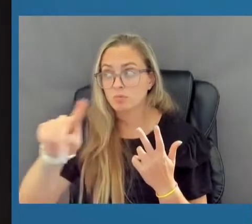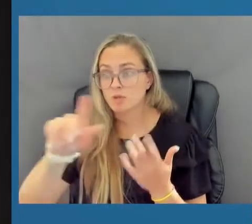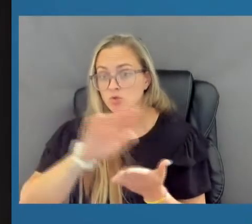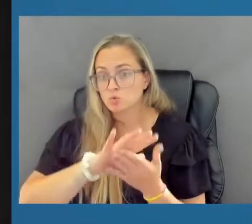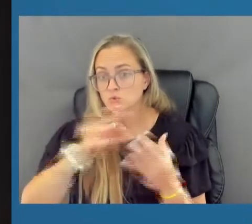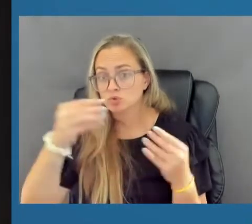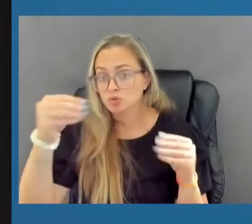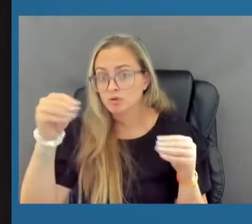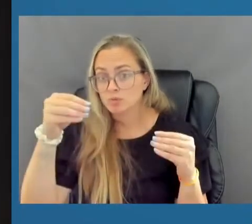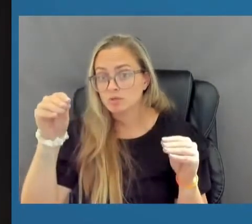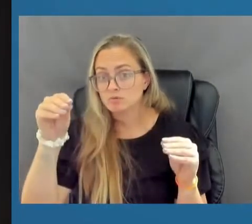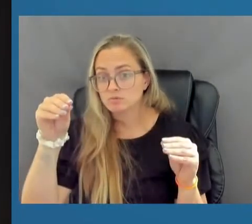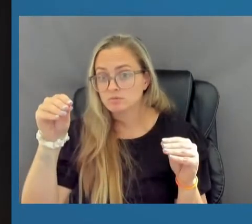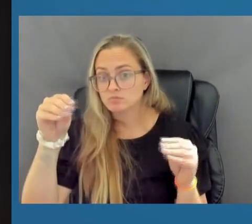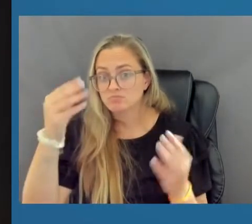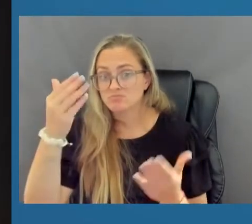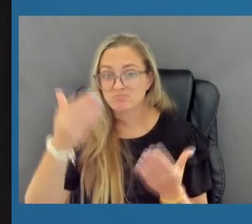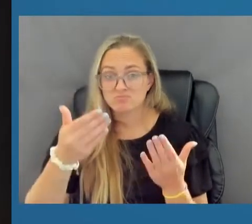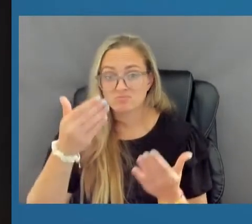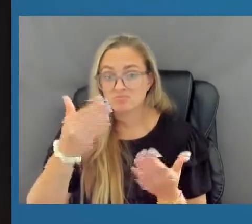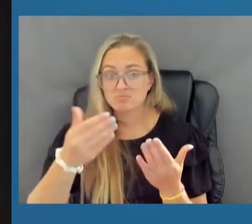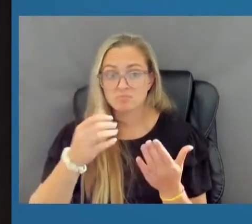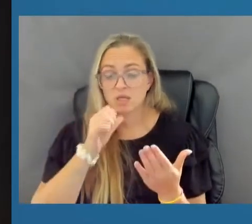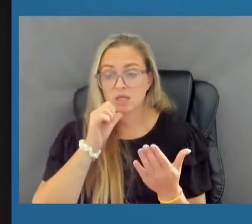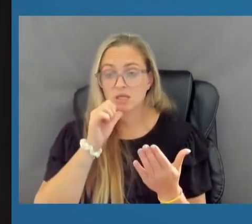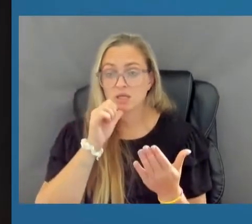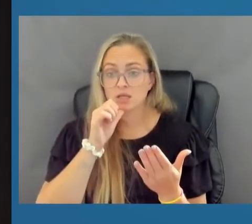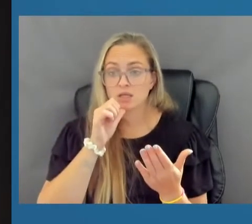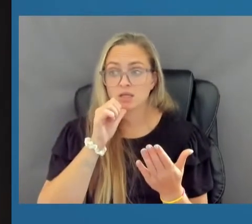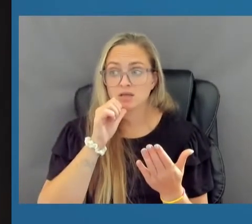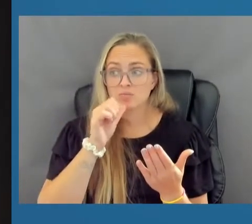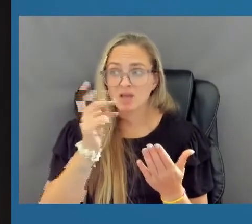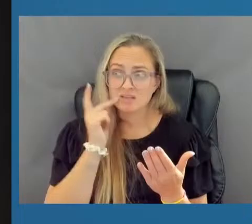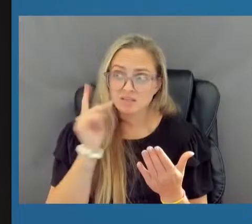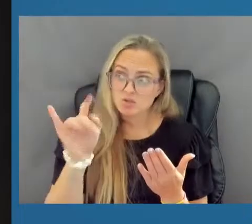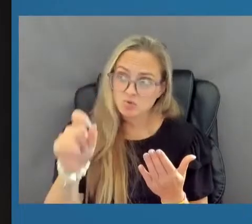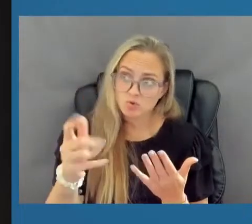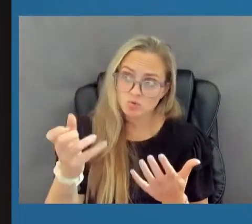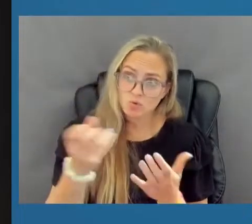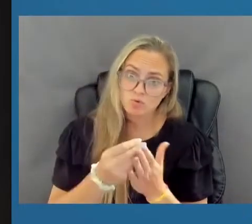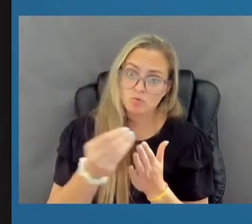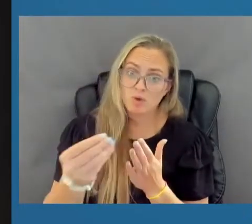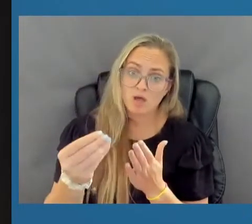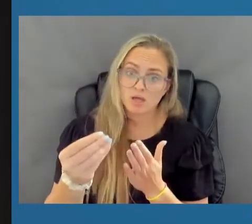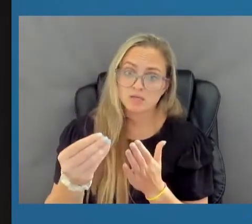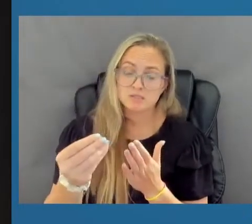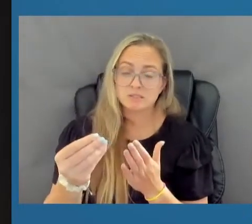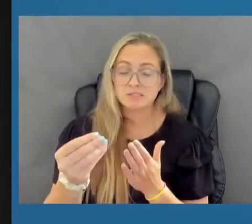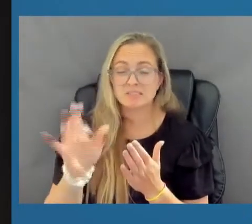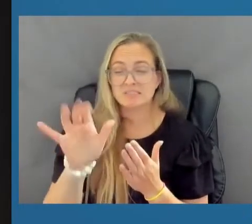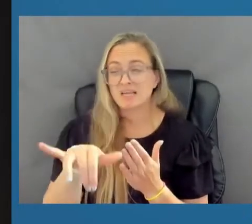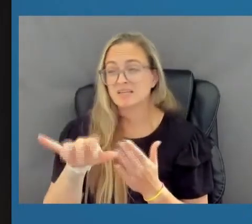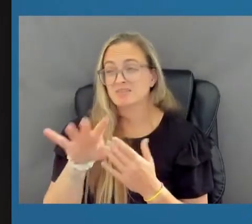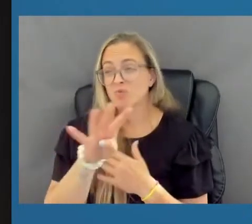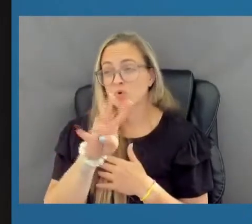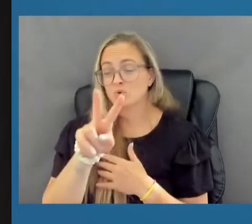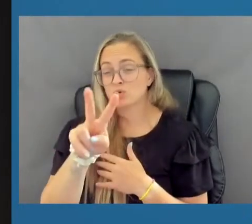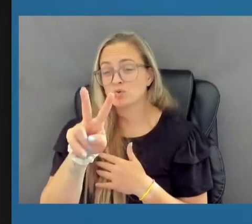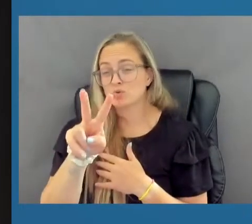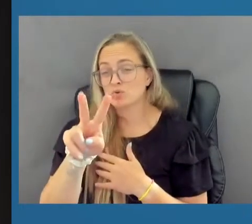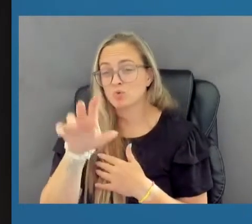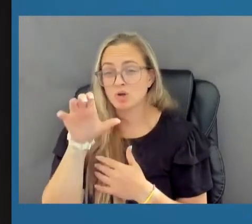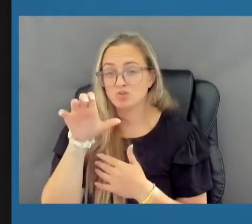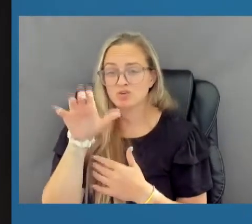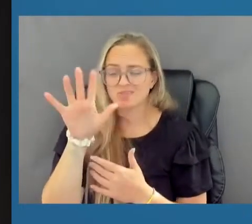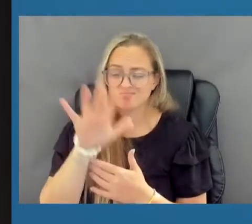shopping, and there may not be the toys on the shelves you thought you're going to get your kids this Christmas, that is upwards of $4,200 to $6,000. So here